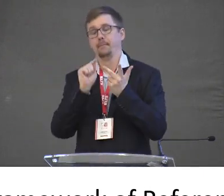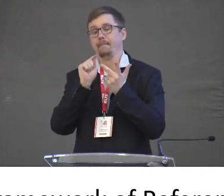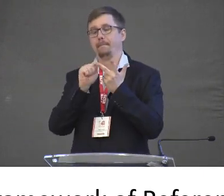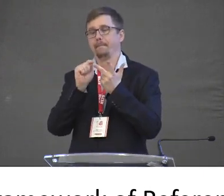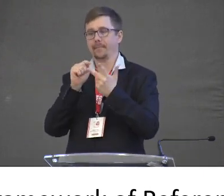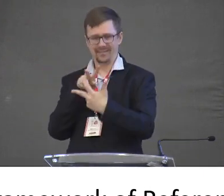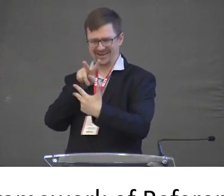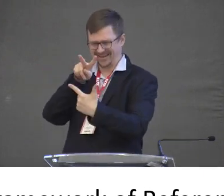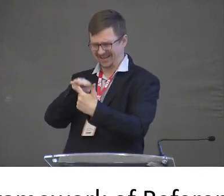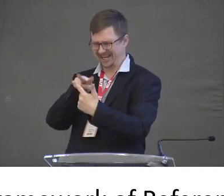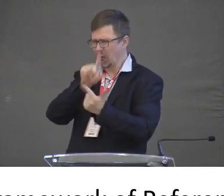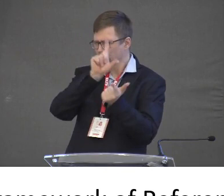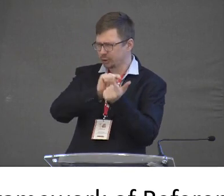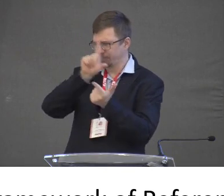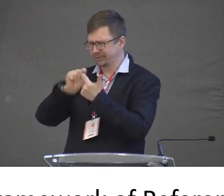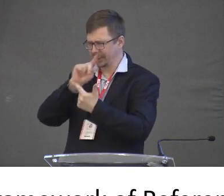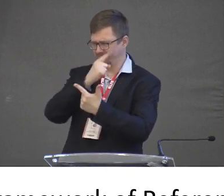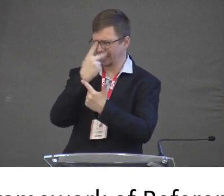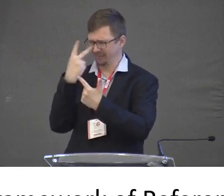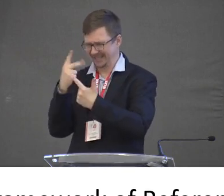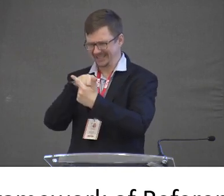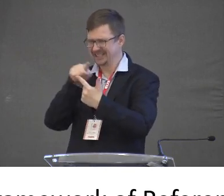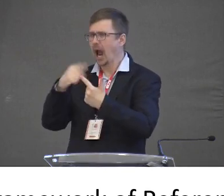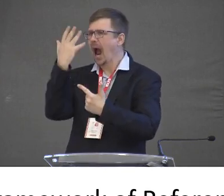third publication is a glossary,